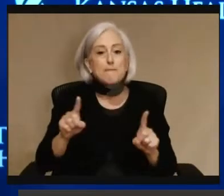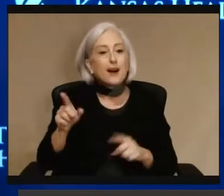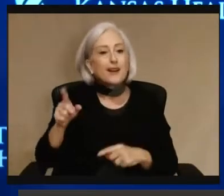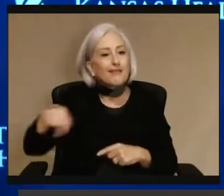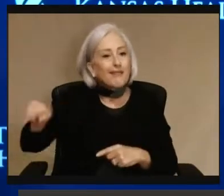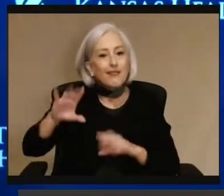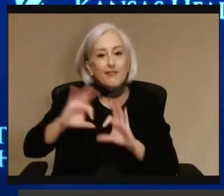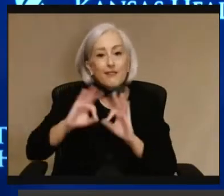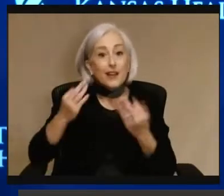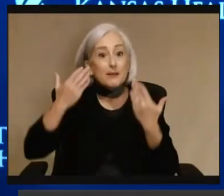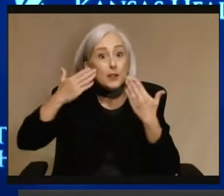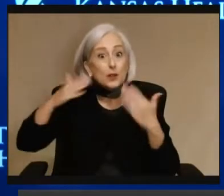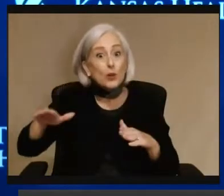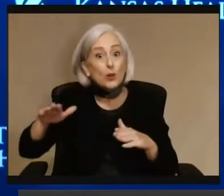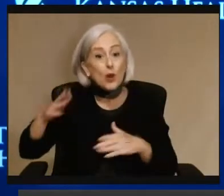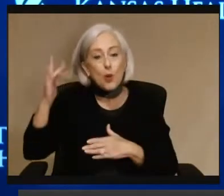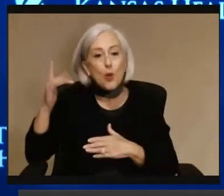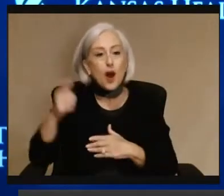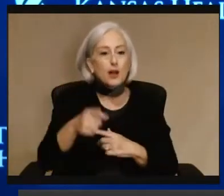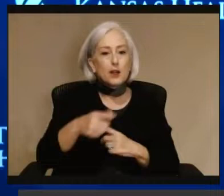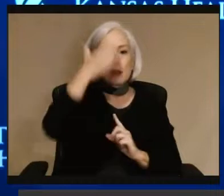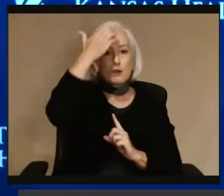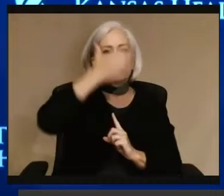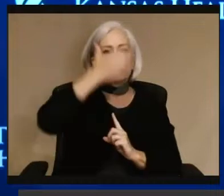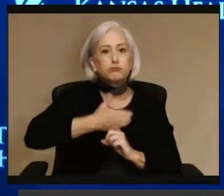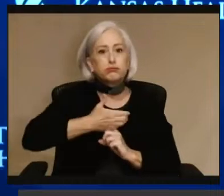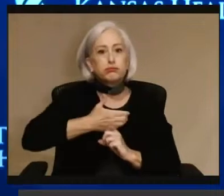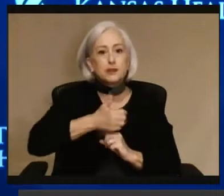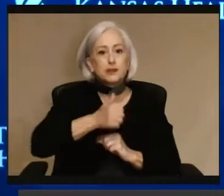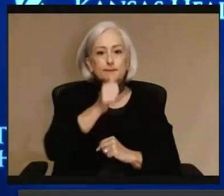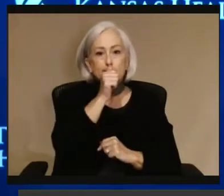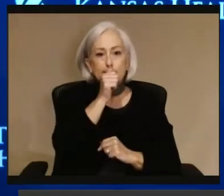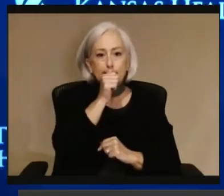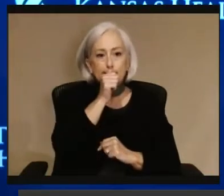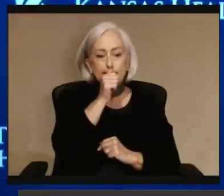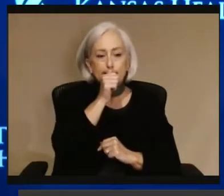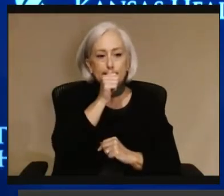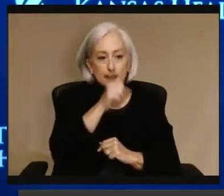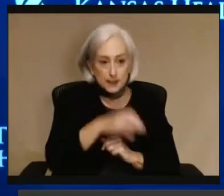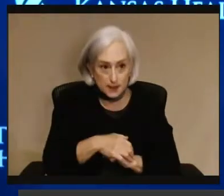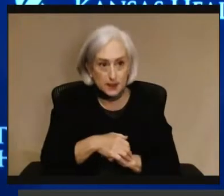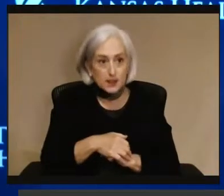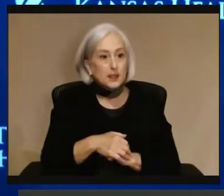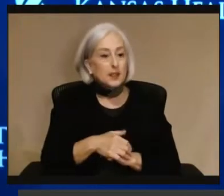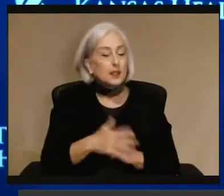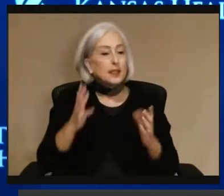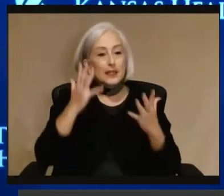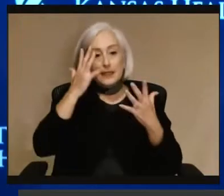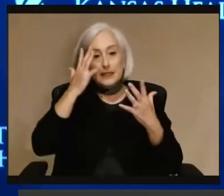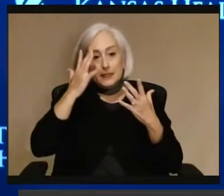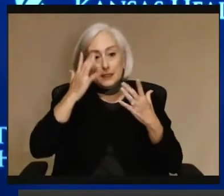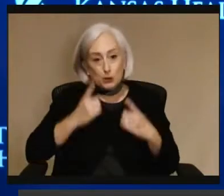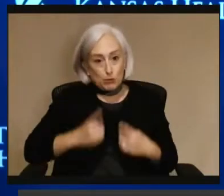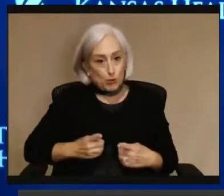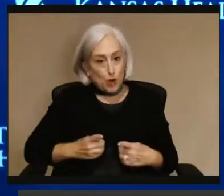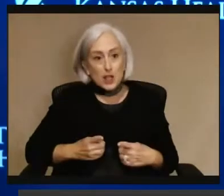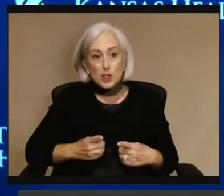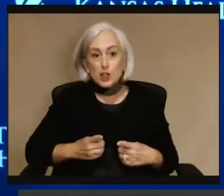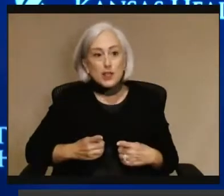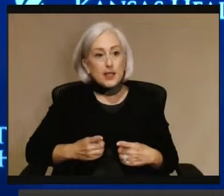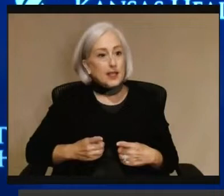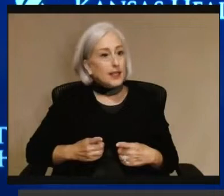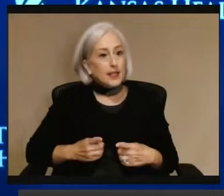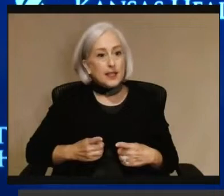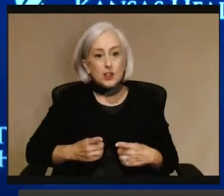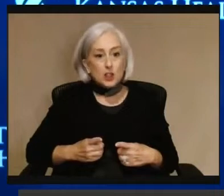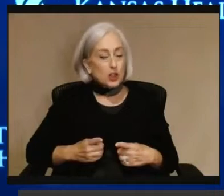secret, there's nothing they can do. And unfortunately, depression is a self-feeding animal. We've talked about it a lot of times, that it becomes this set of lenses